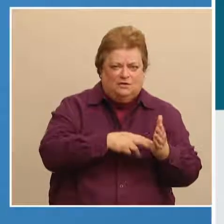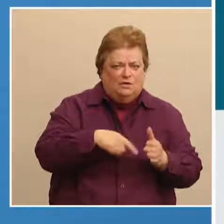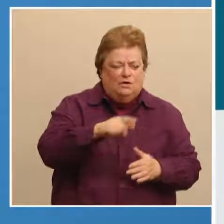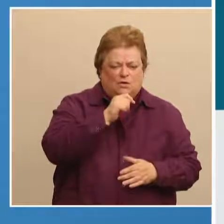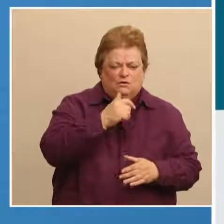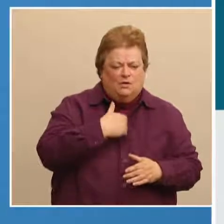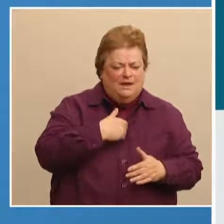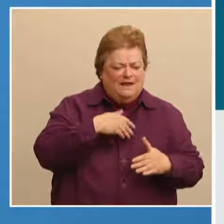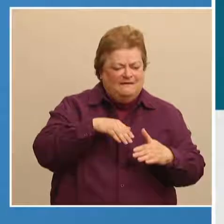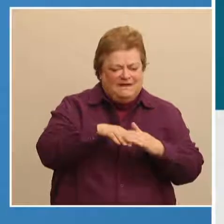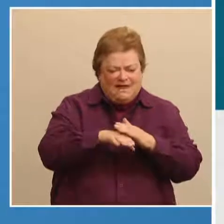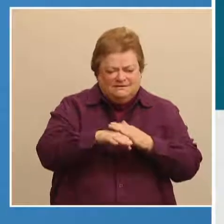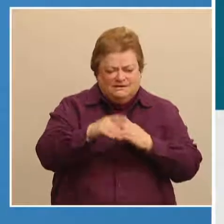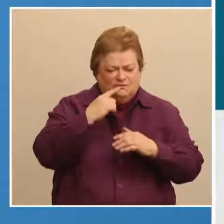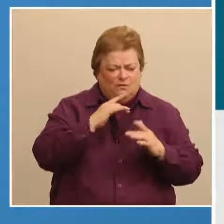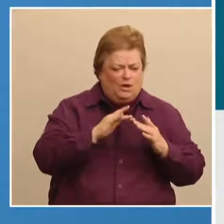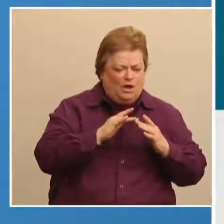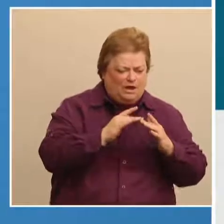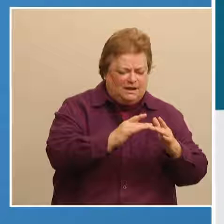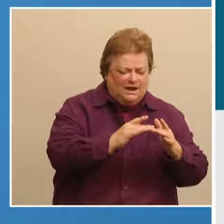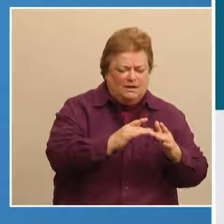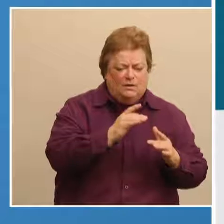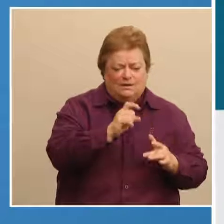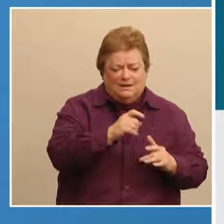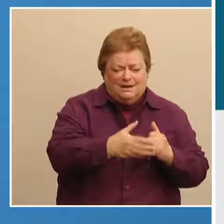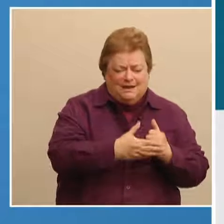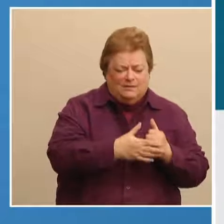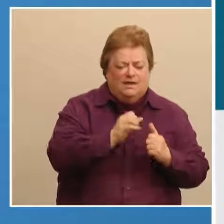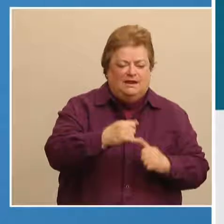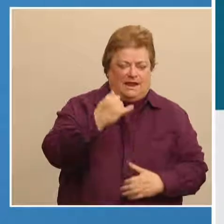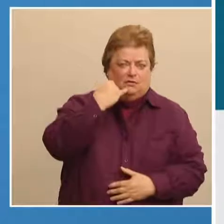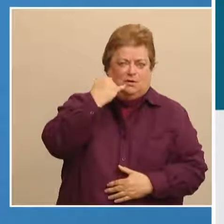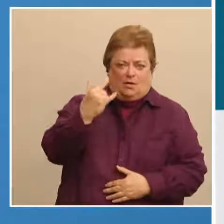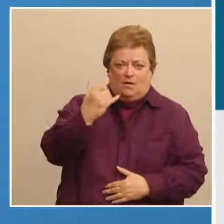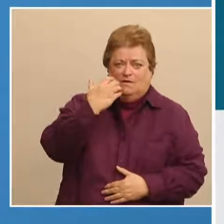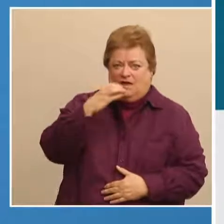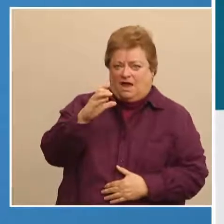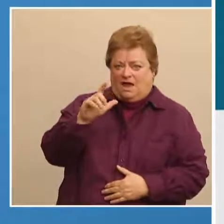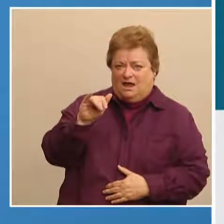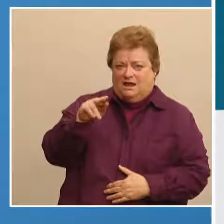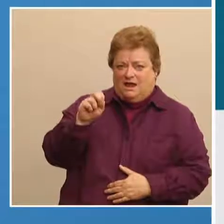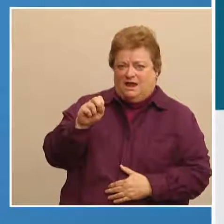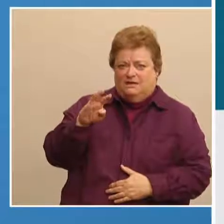online access or who need assistance may call the COVID-19 hotline at